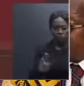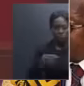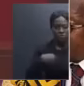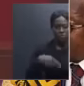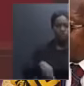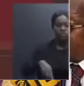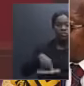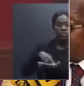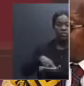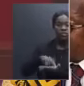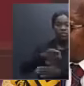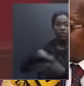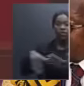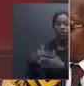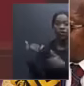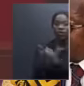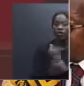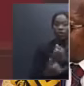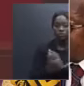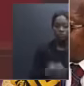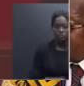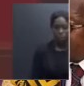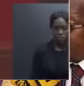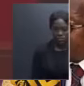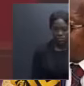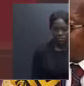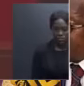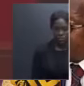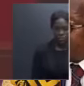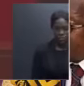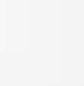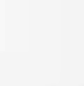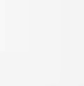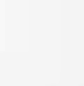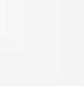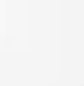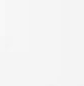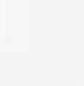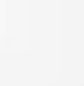Please, my child, take him out of the house.